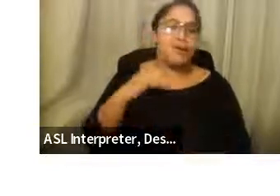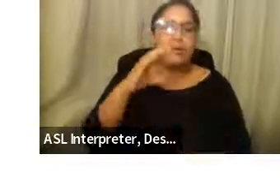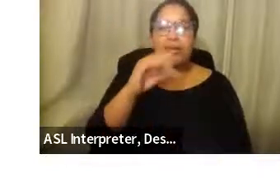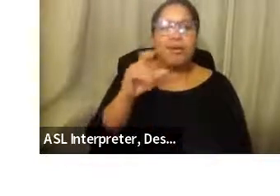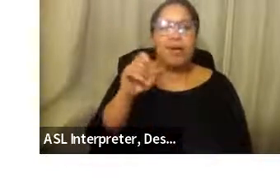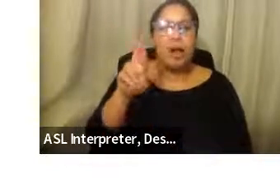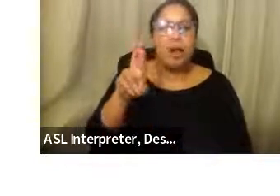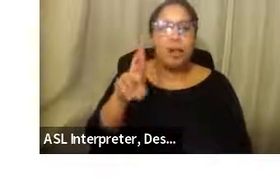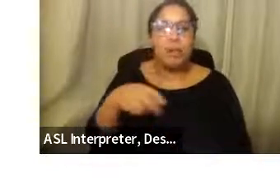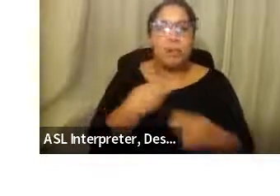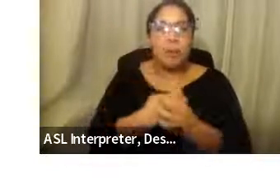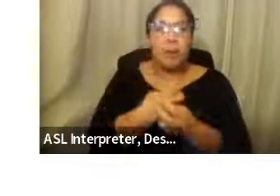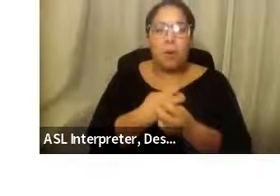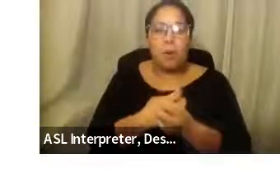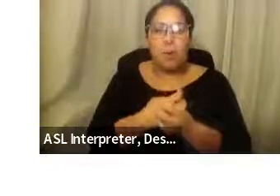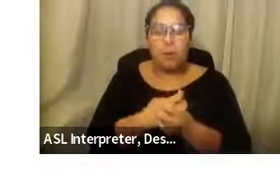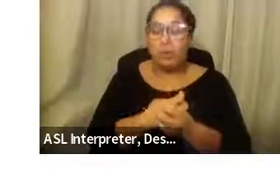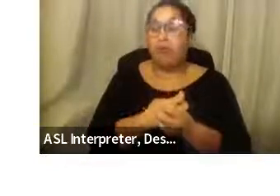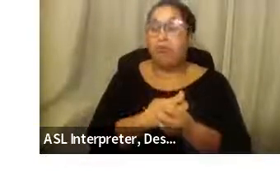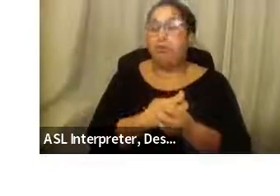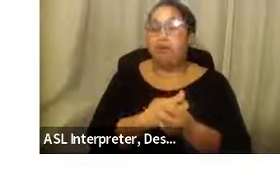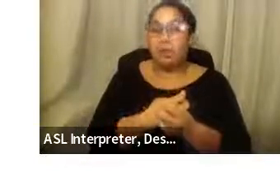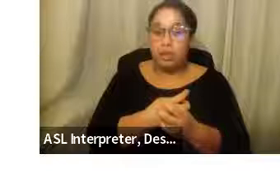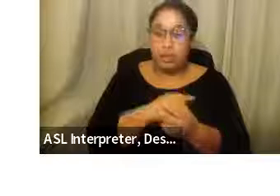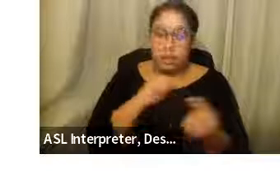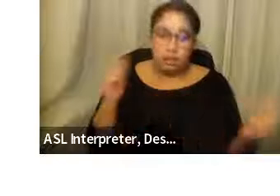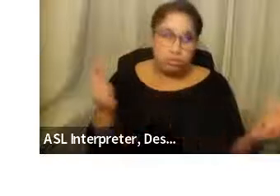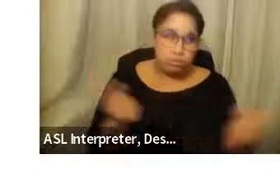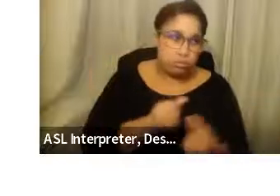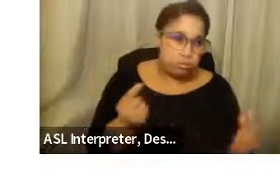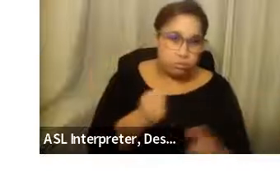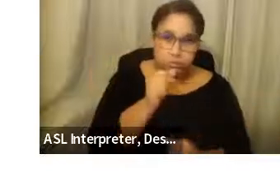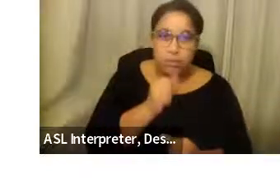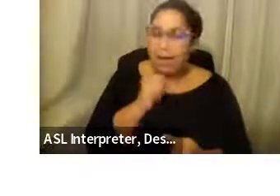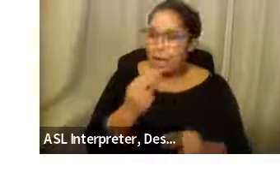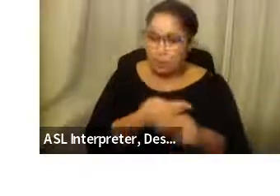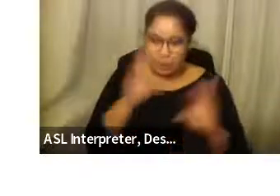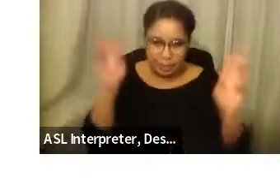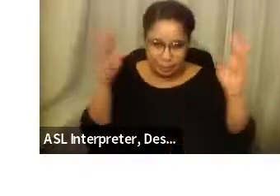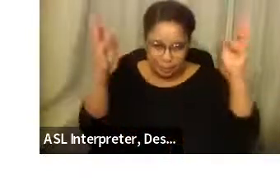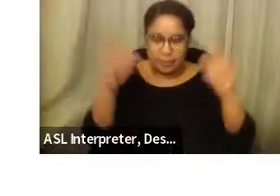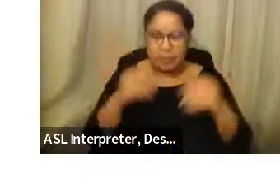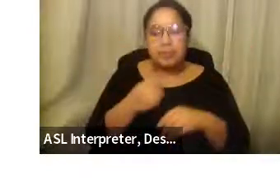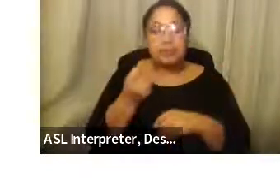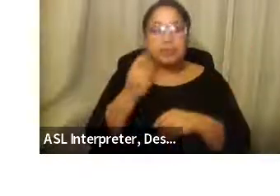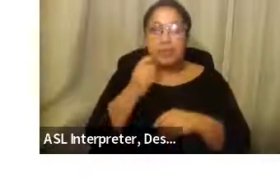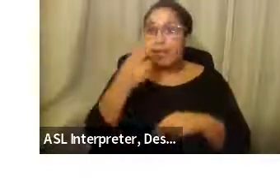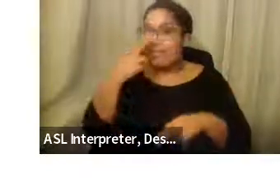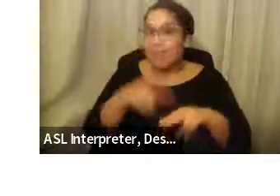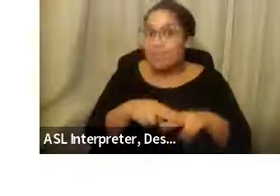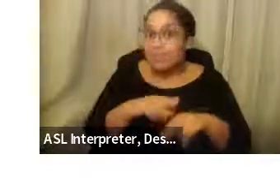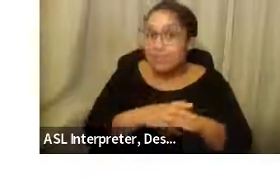and all of the turmoil and pain and everything. I did not go by ambulance, but it's no fun.